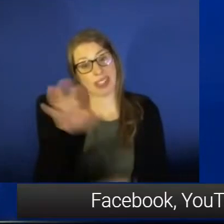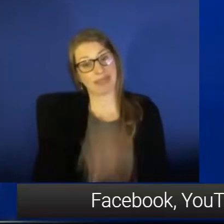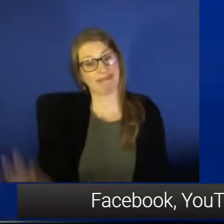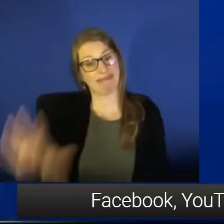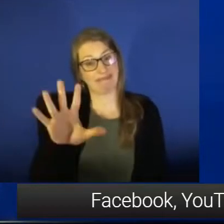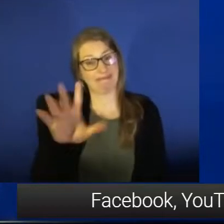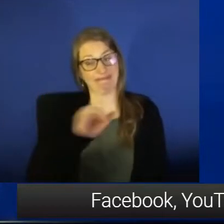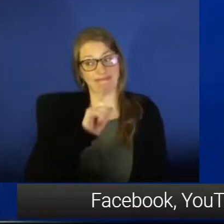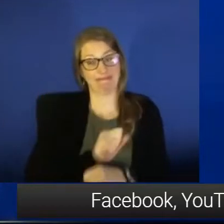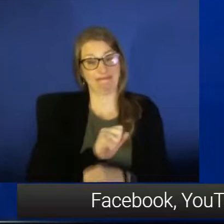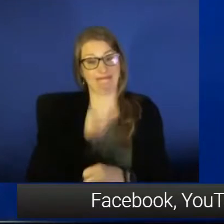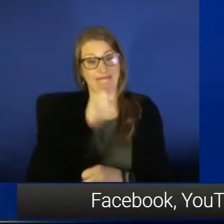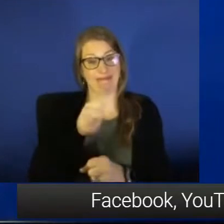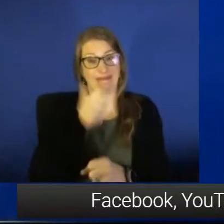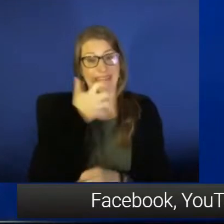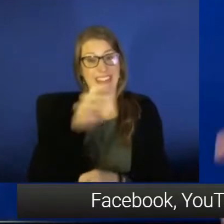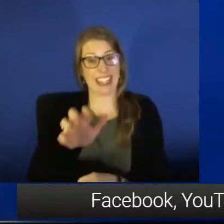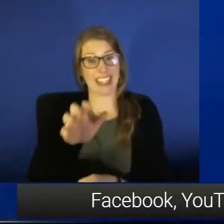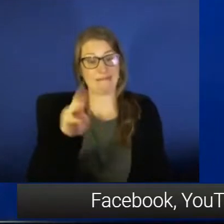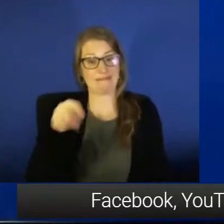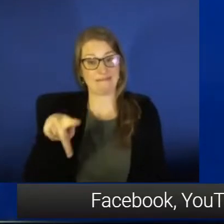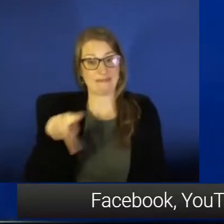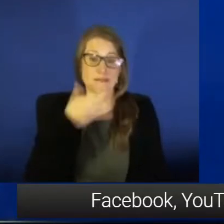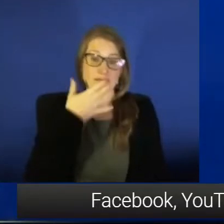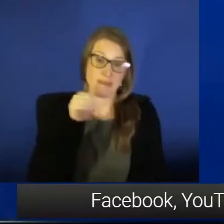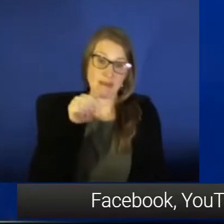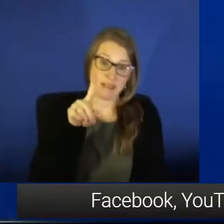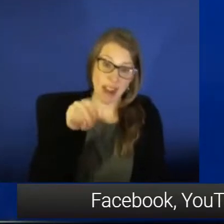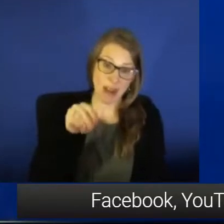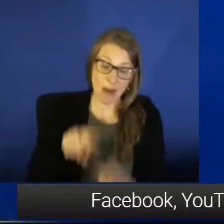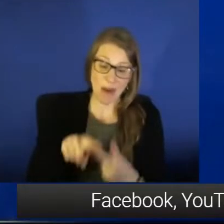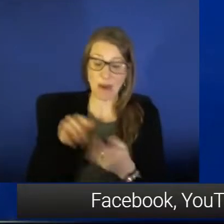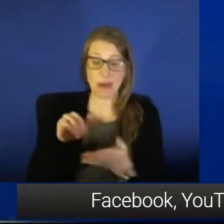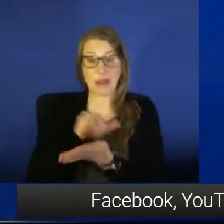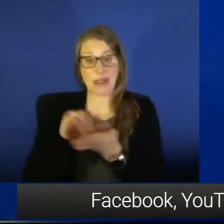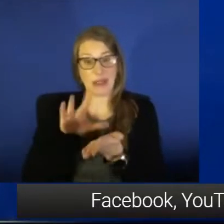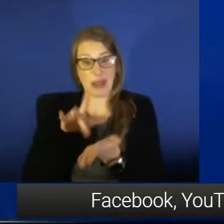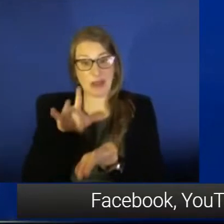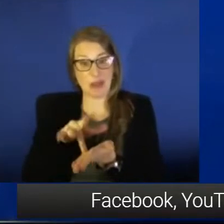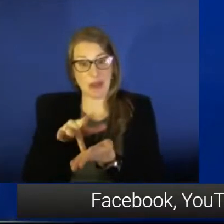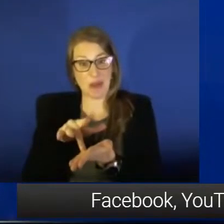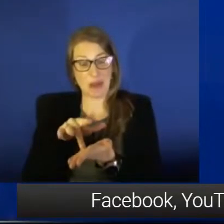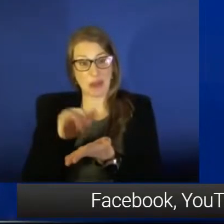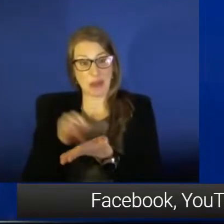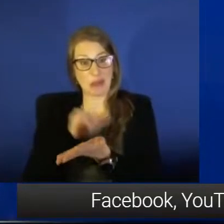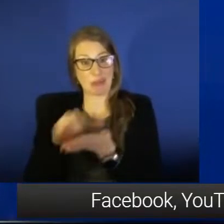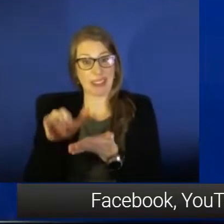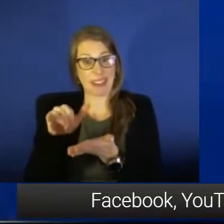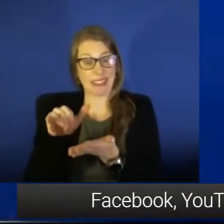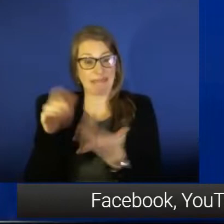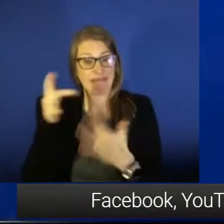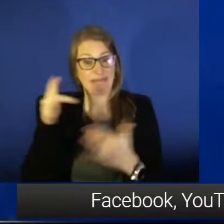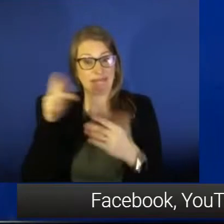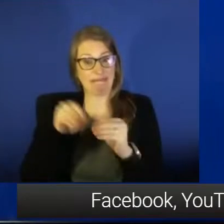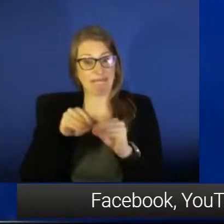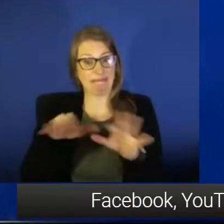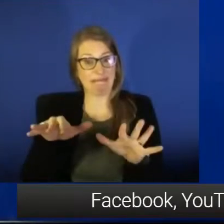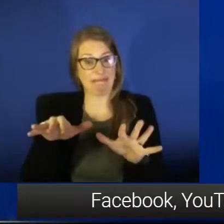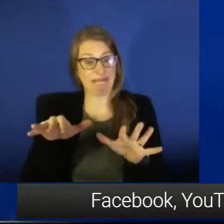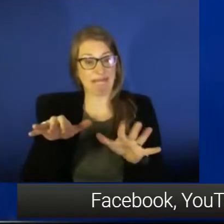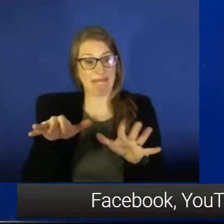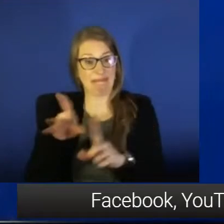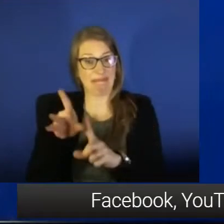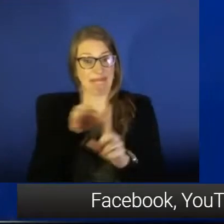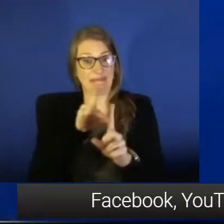map, you look in Colorado and you look in New York, especially central New York, the rate of disease transmission now in central New York is as high as